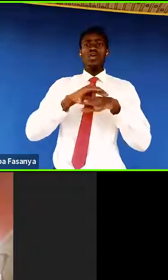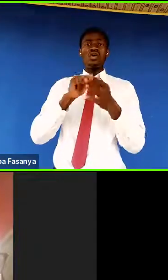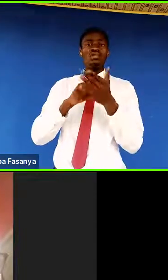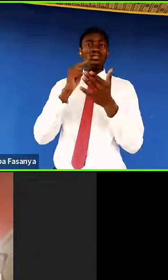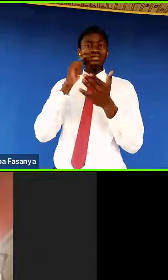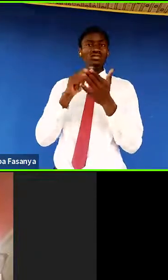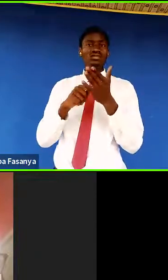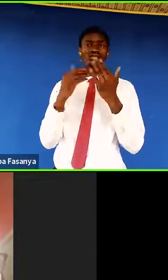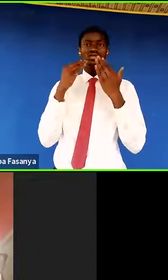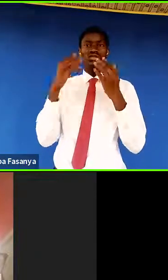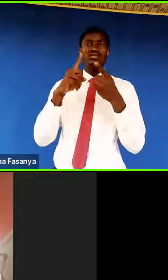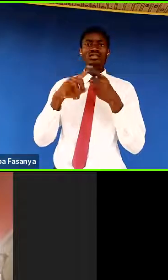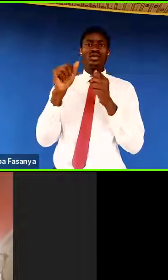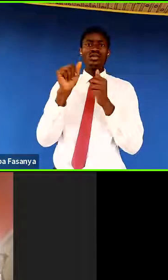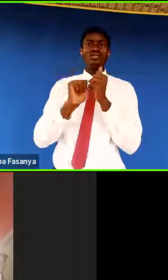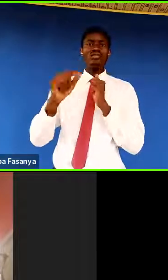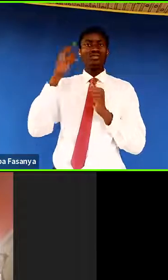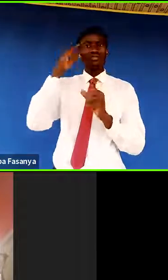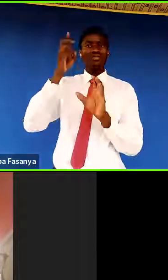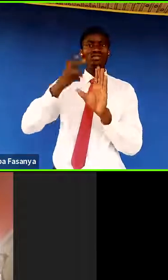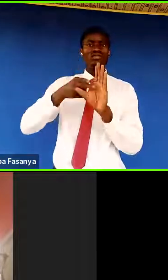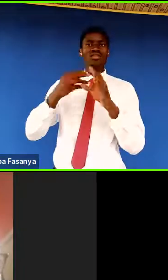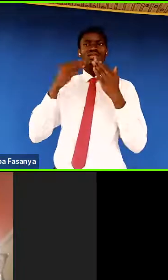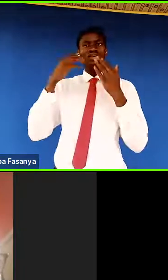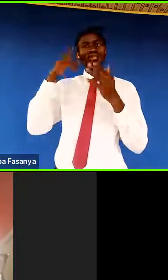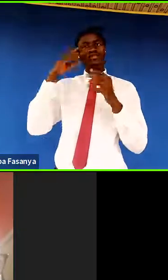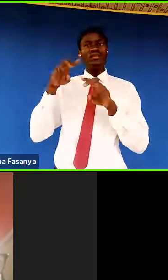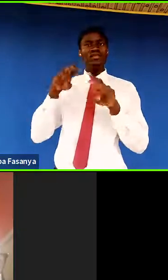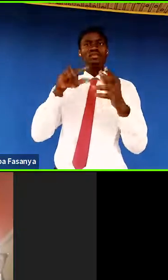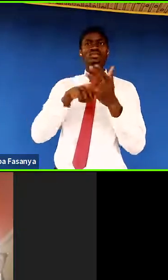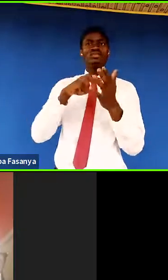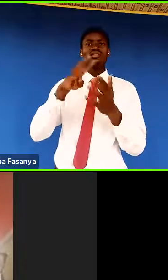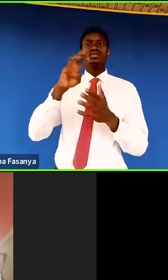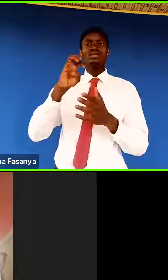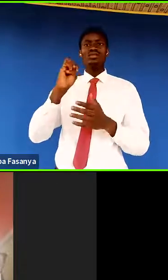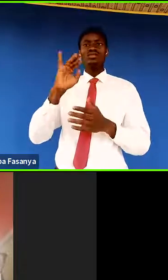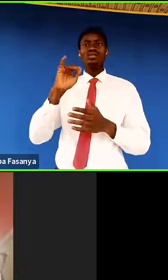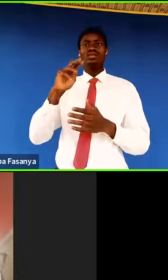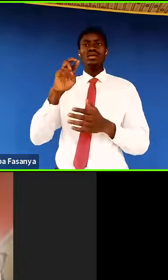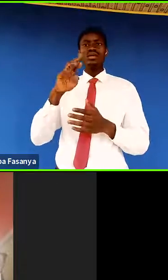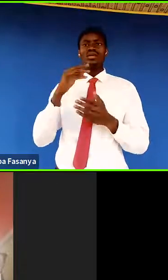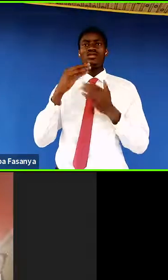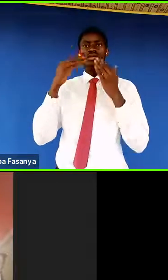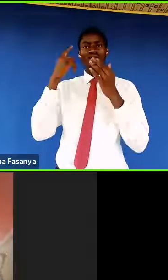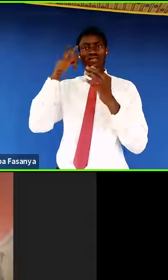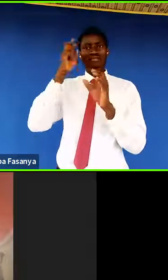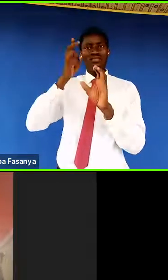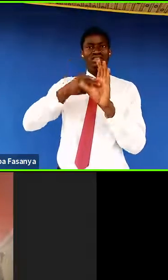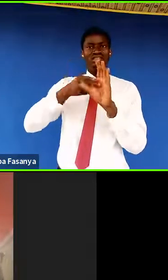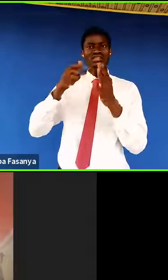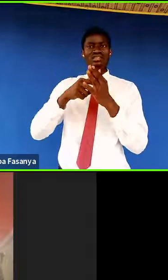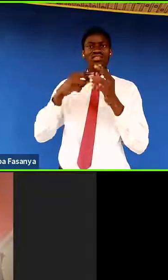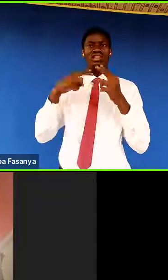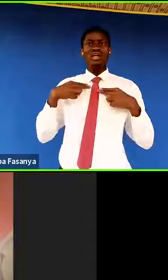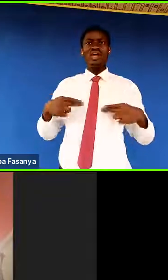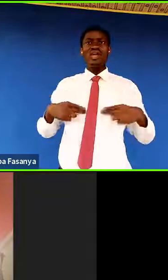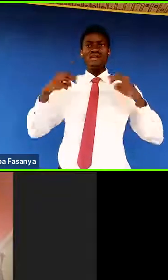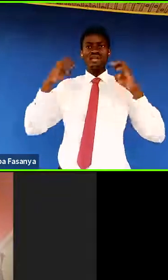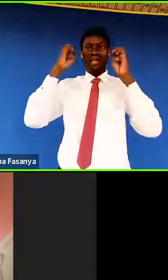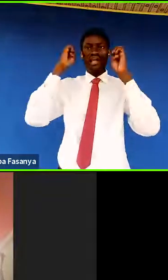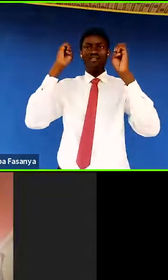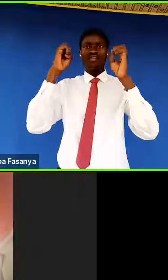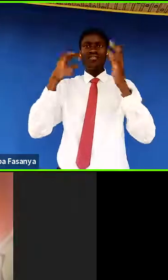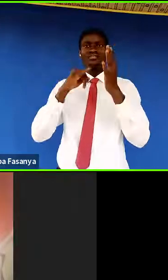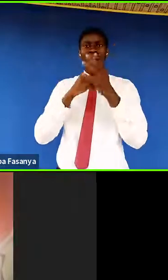through. Thank you for watching this webinar. Thank you for being a part of this health education. This is how we want to make sure that the